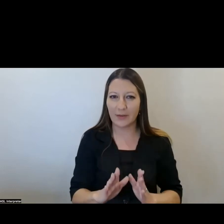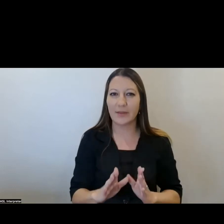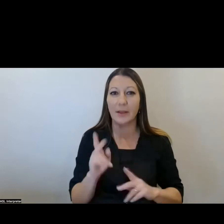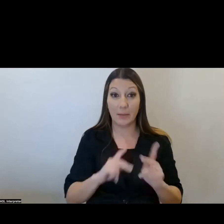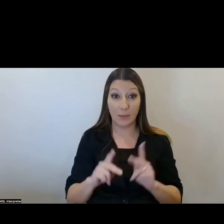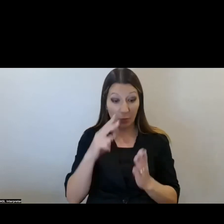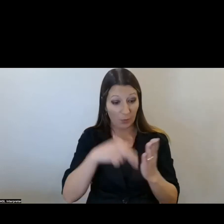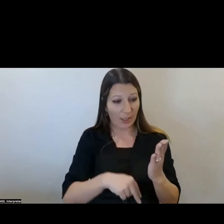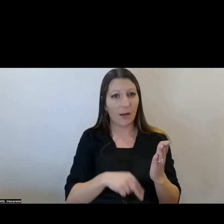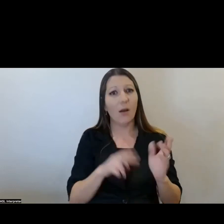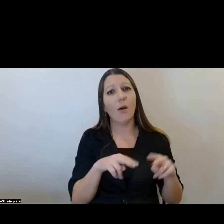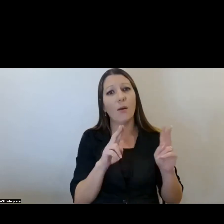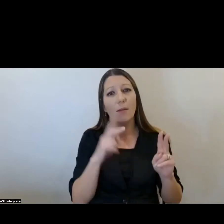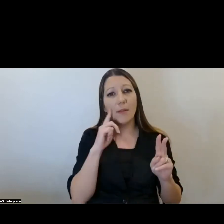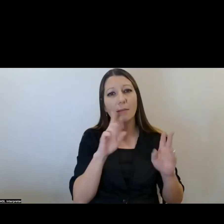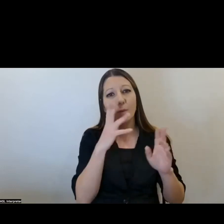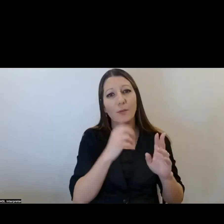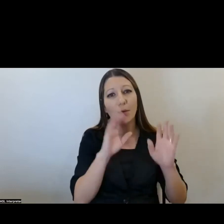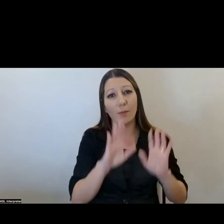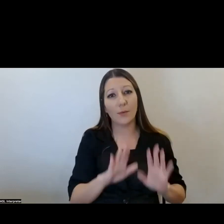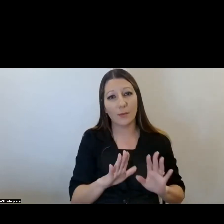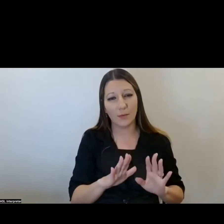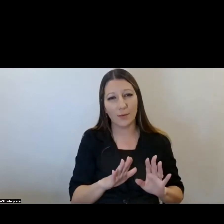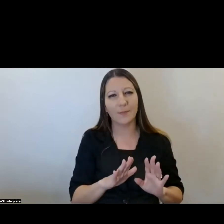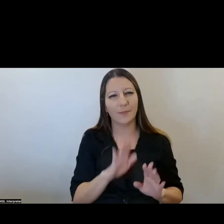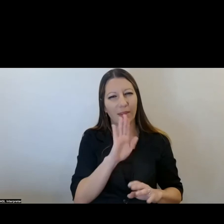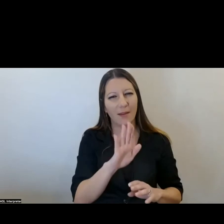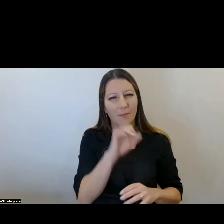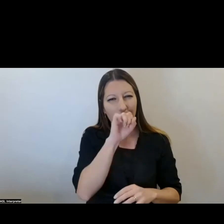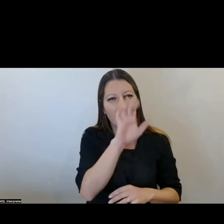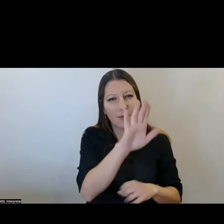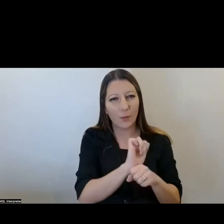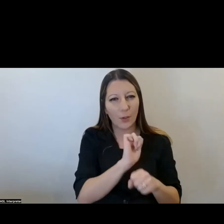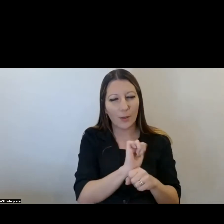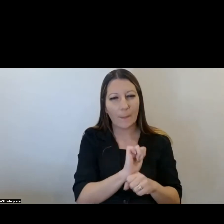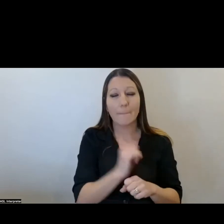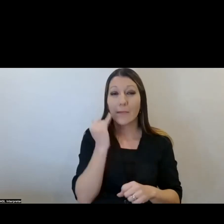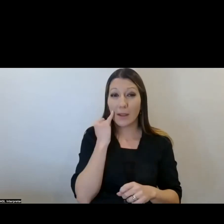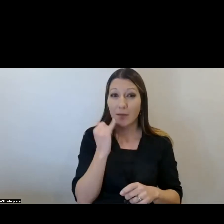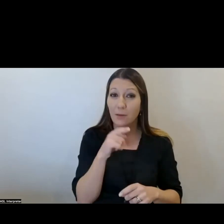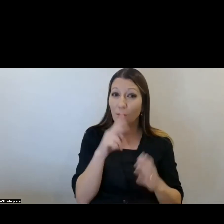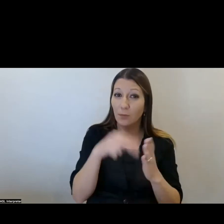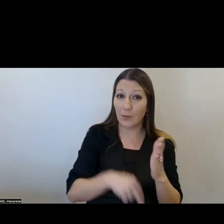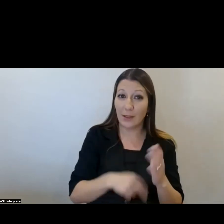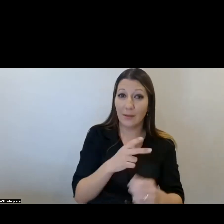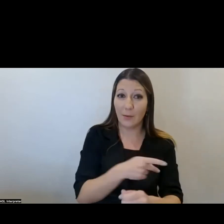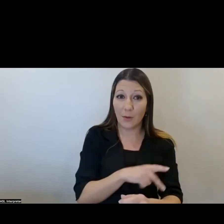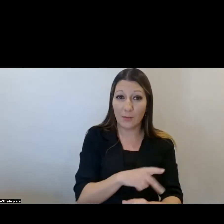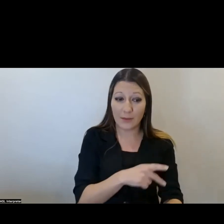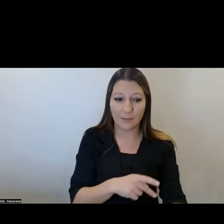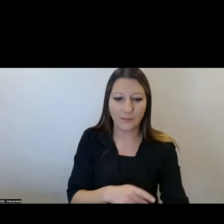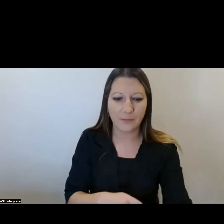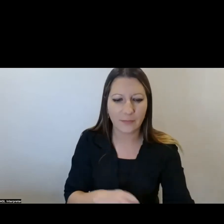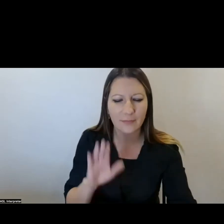actually do present this experience of institutionalization